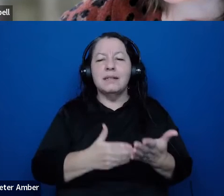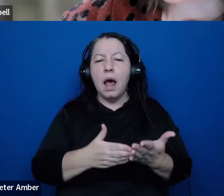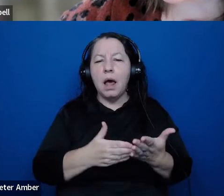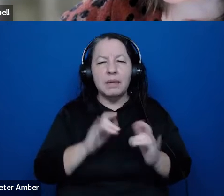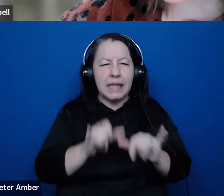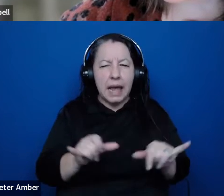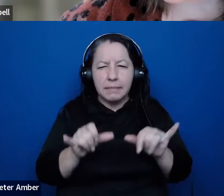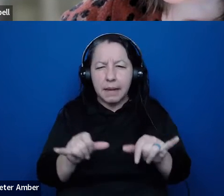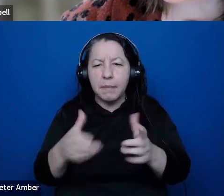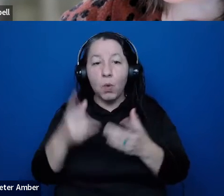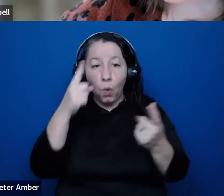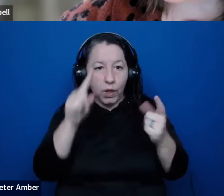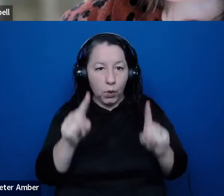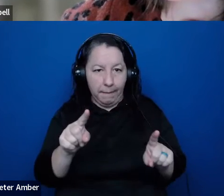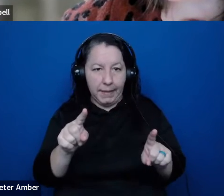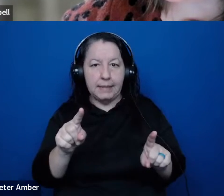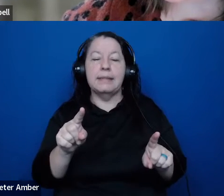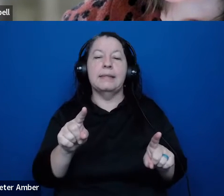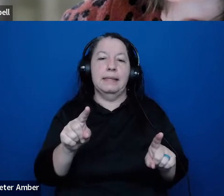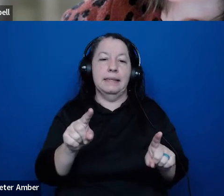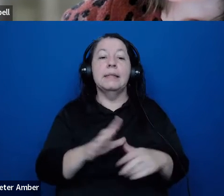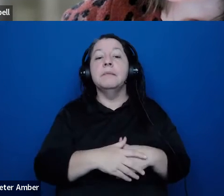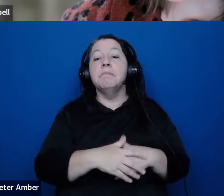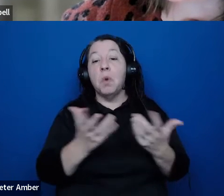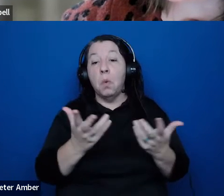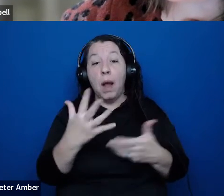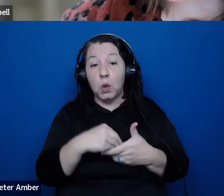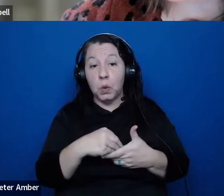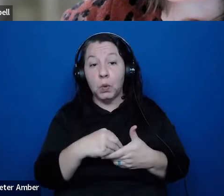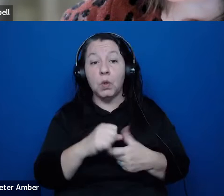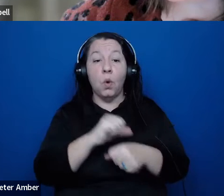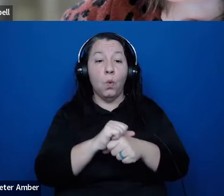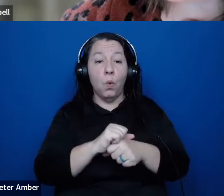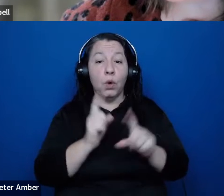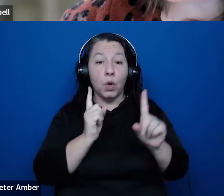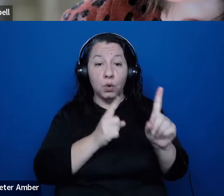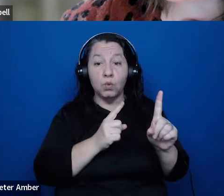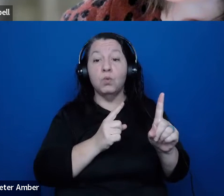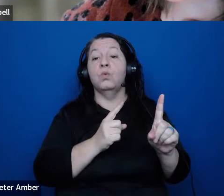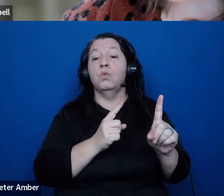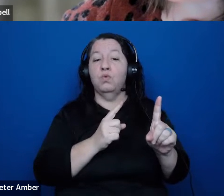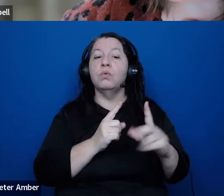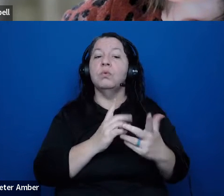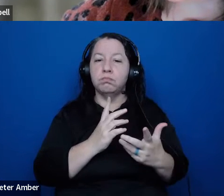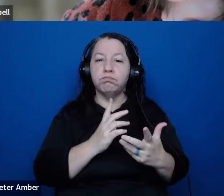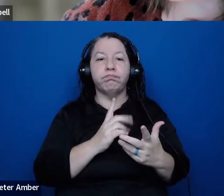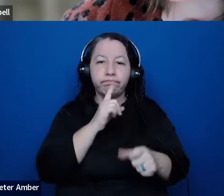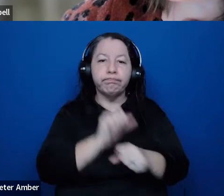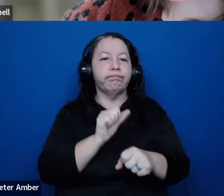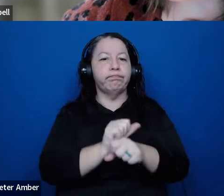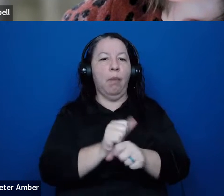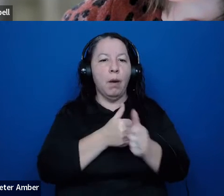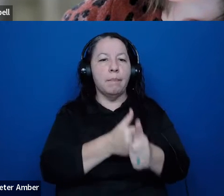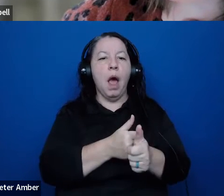the agreement, and they are as follows. Work towards substantial compliance with nearly